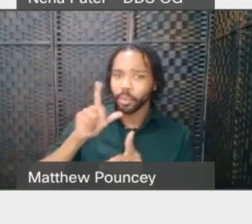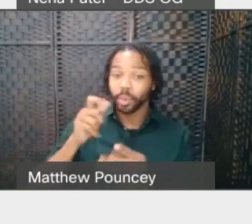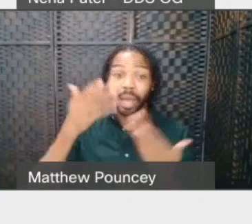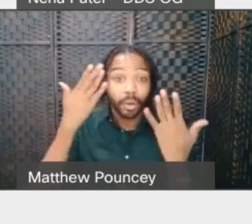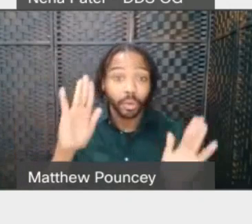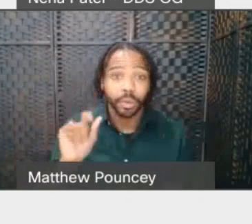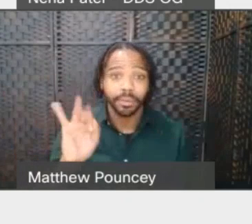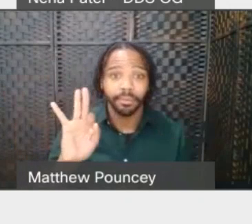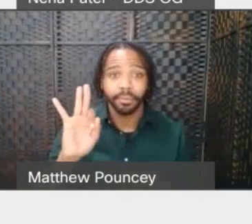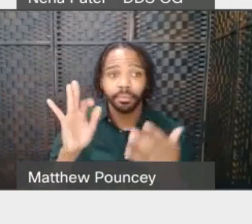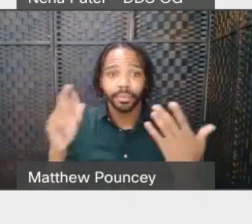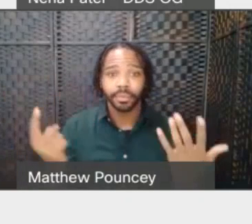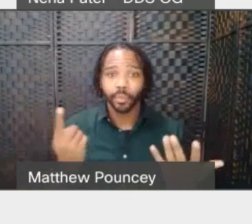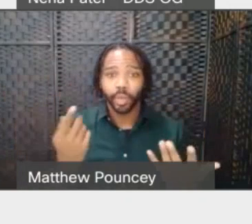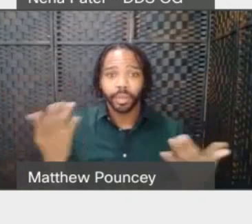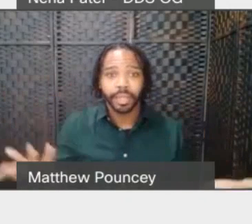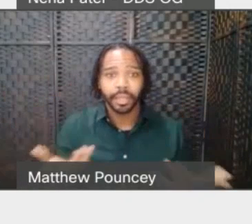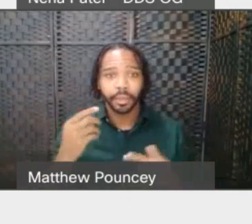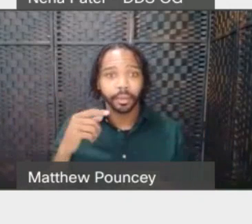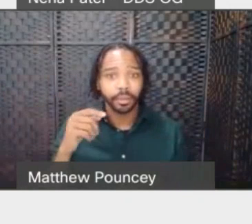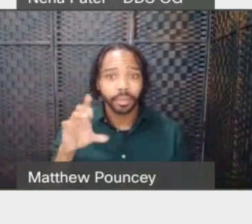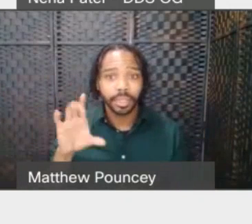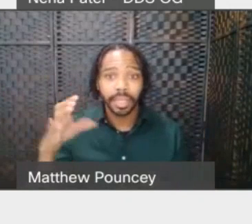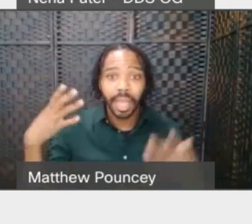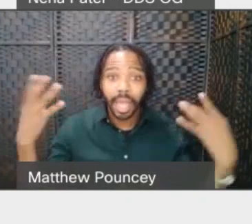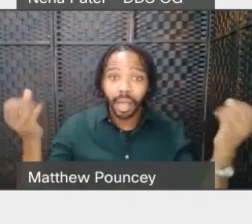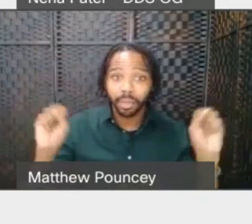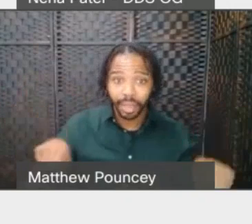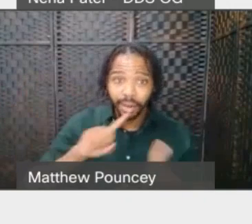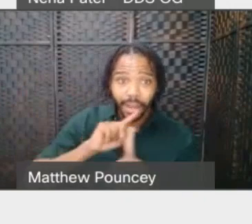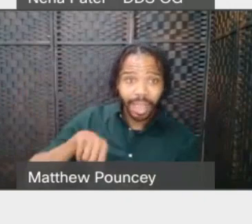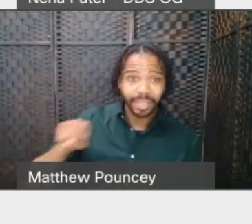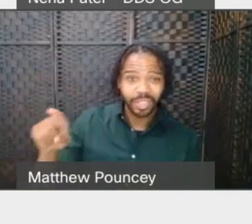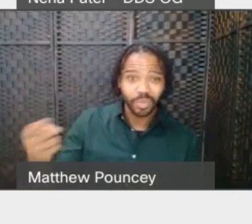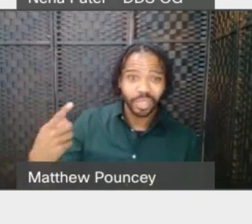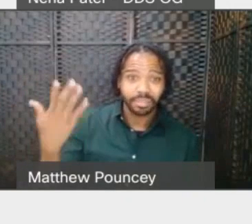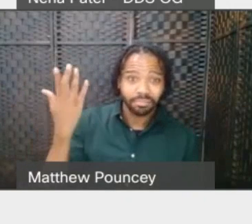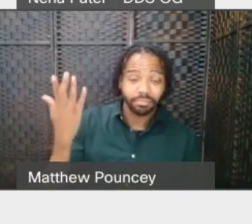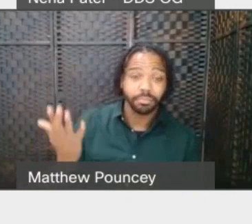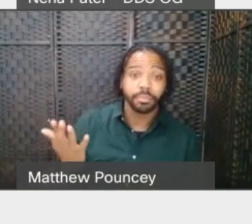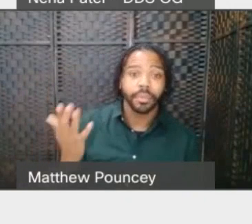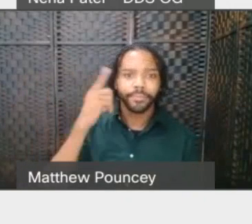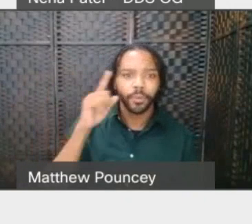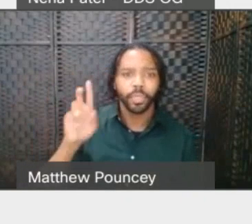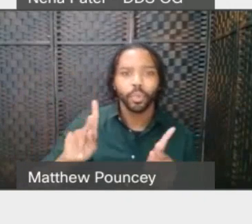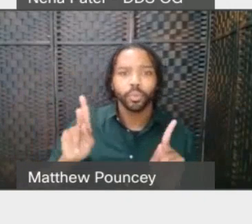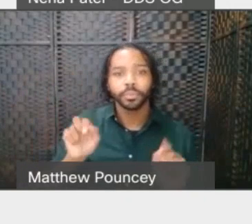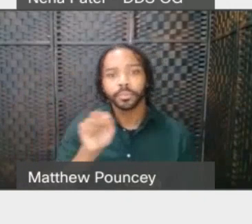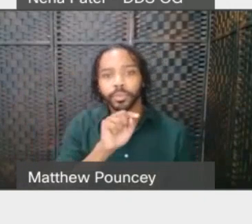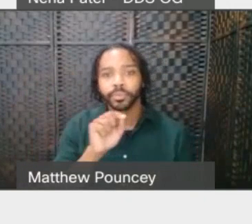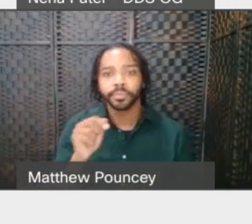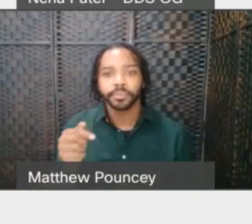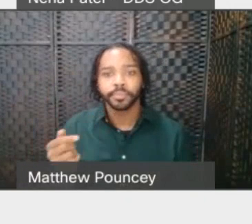someone here from DC Health that can answer that, for folks who